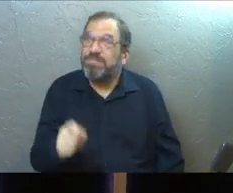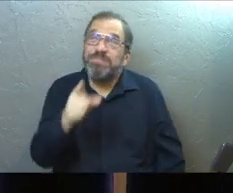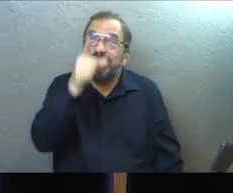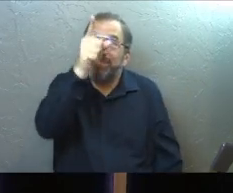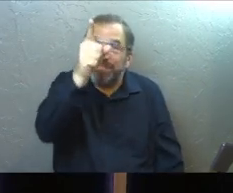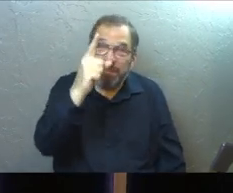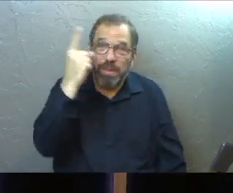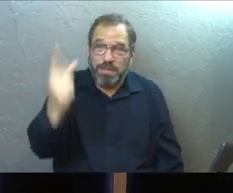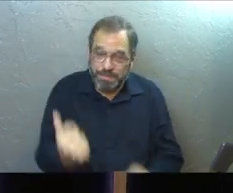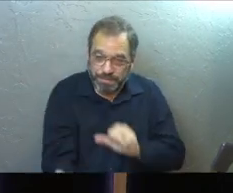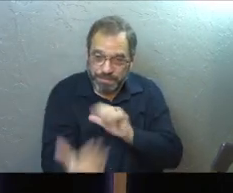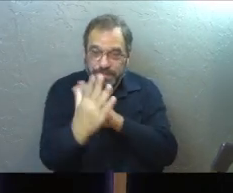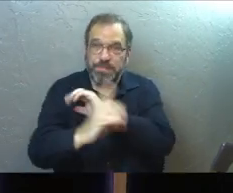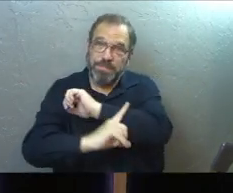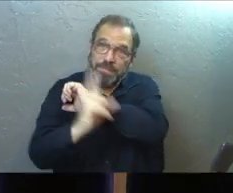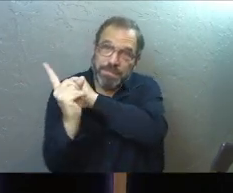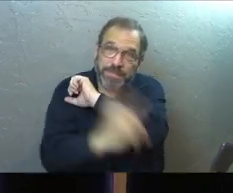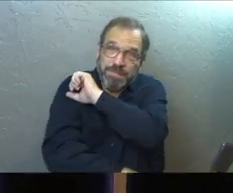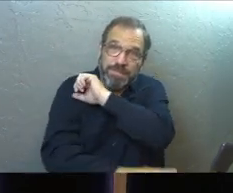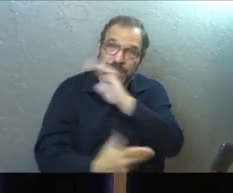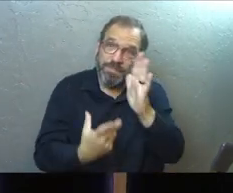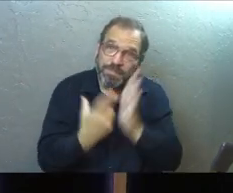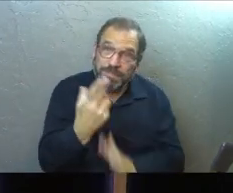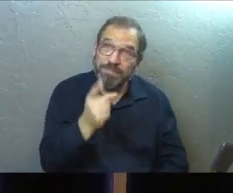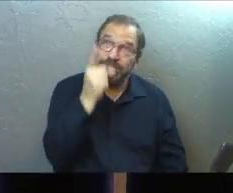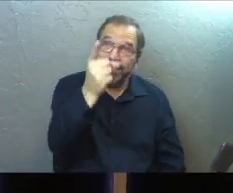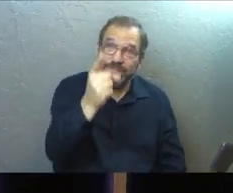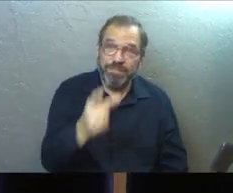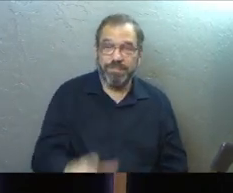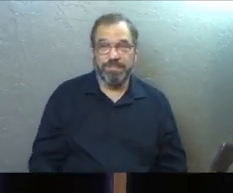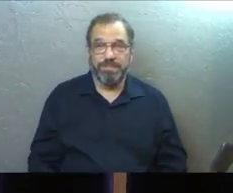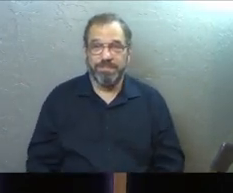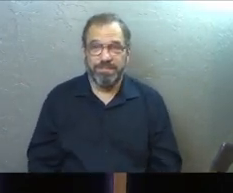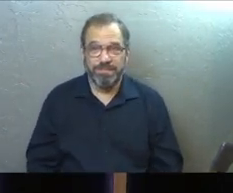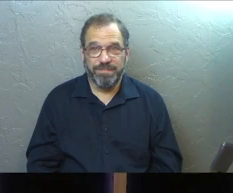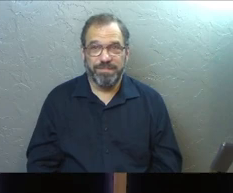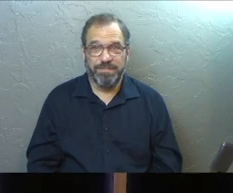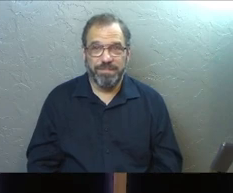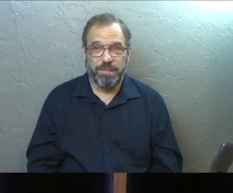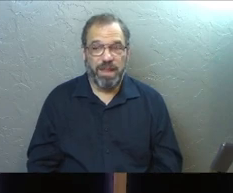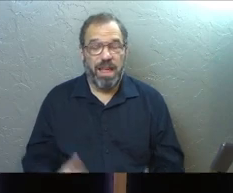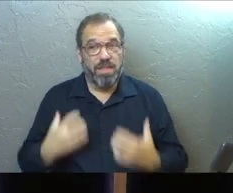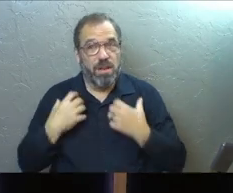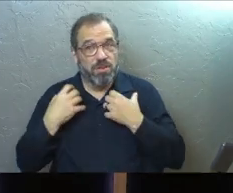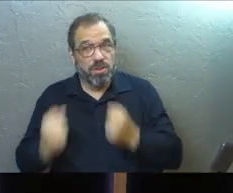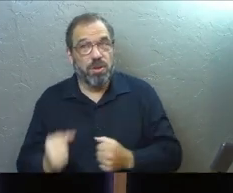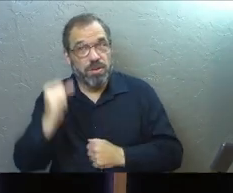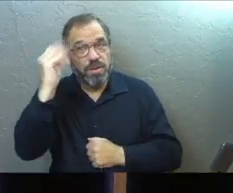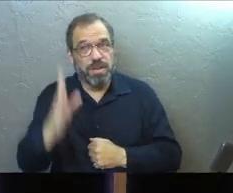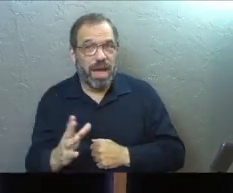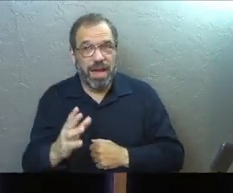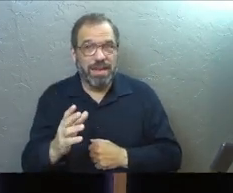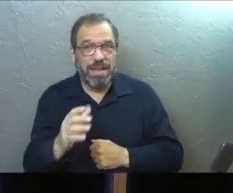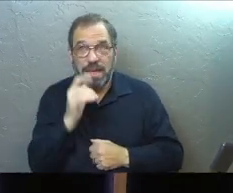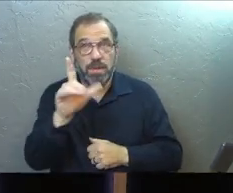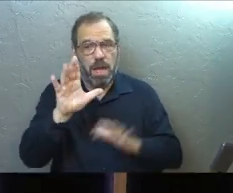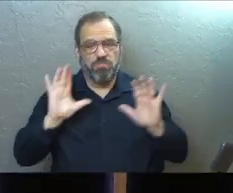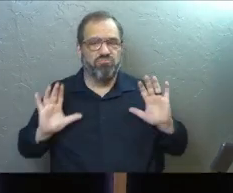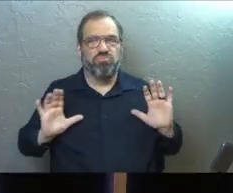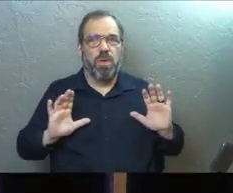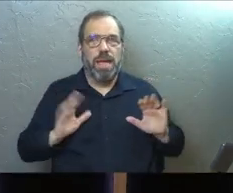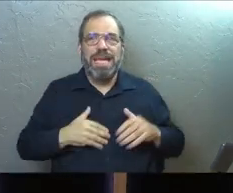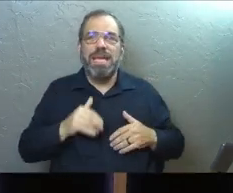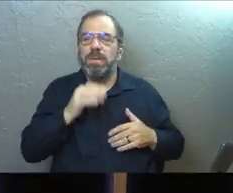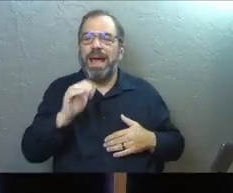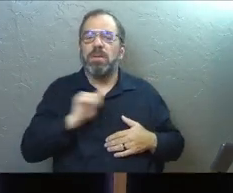God will always face the consequences of the truth. There's a courage in God. He will never shrink back. He will